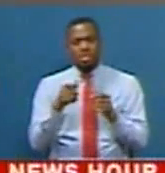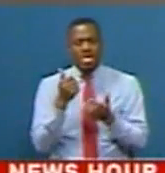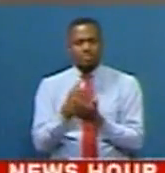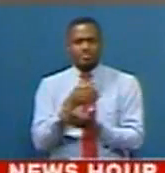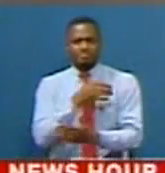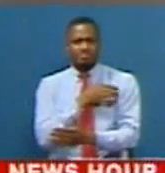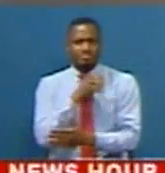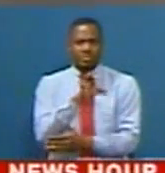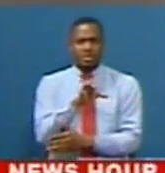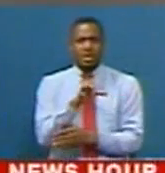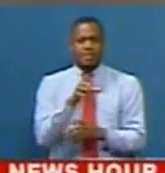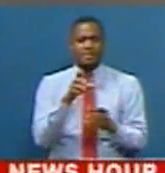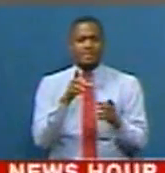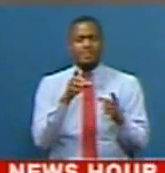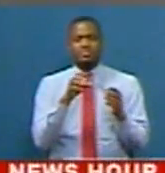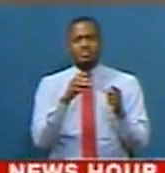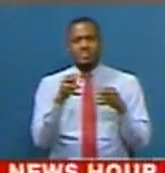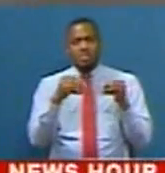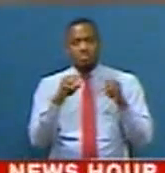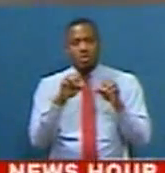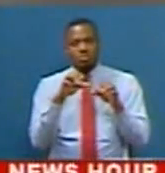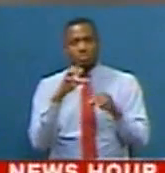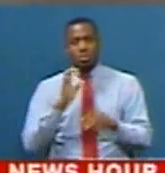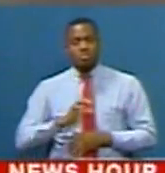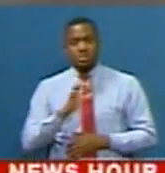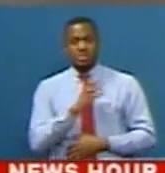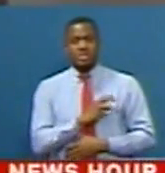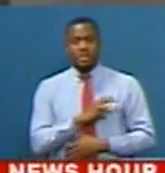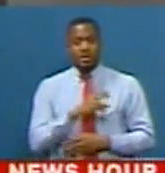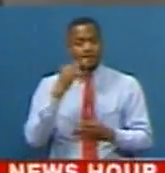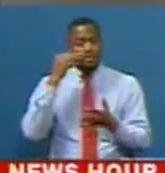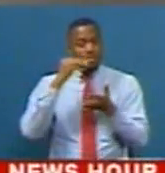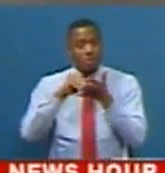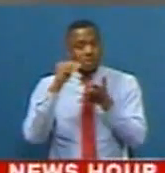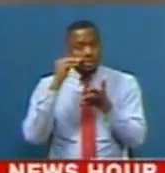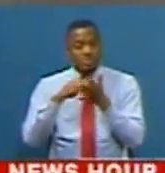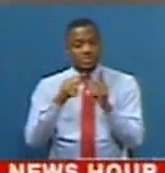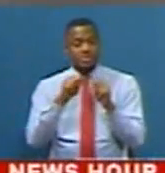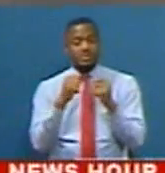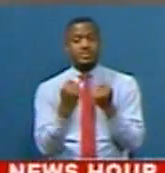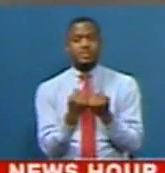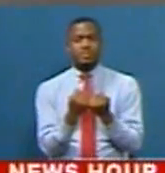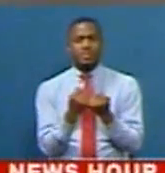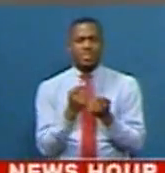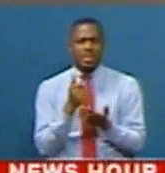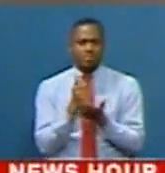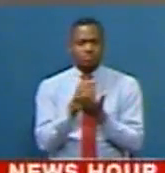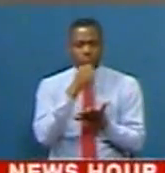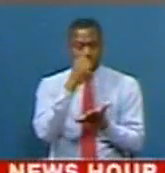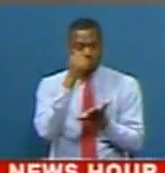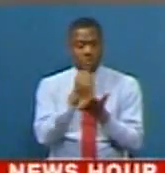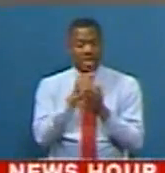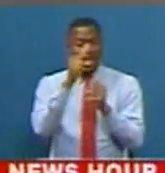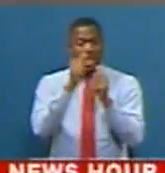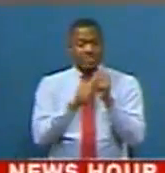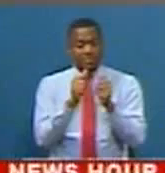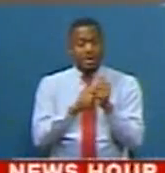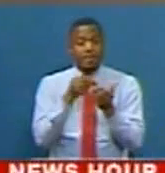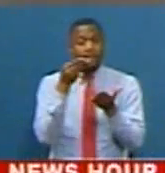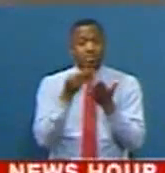the fund management committee, their monitoring team, to ensure that every